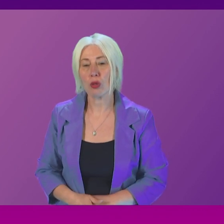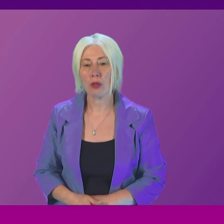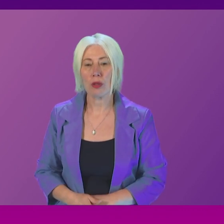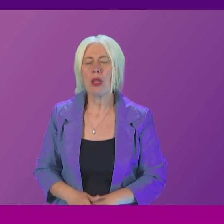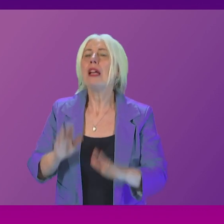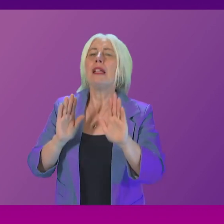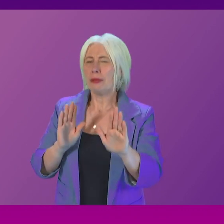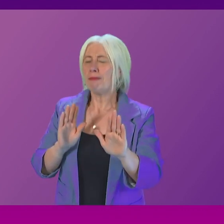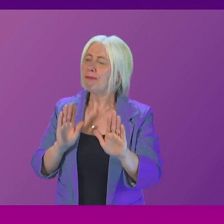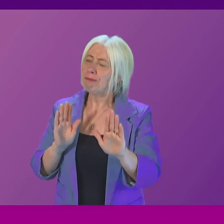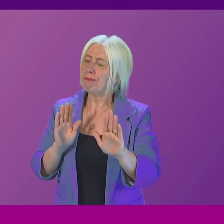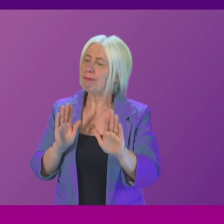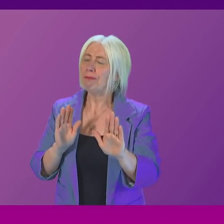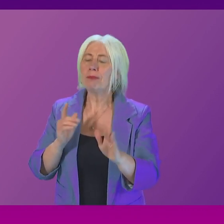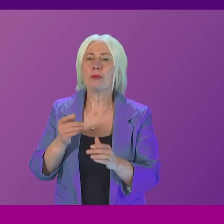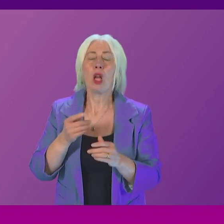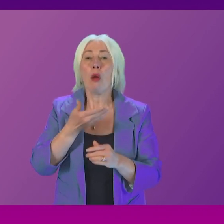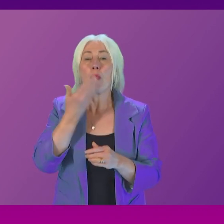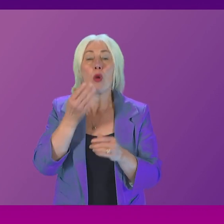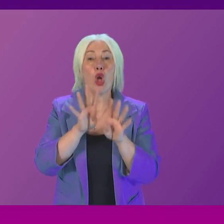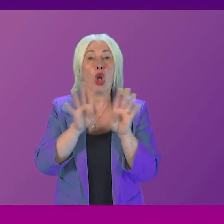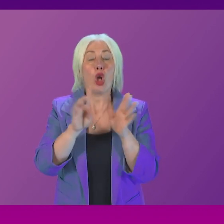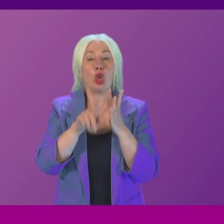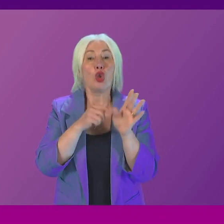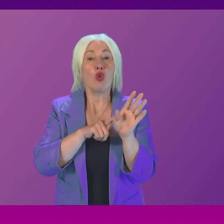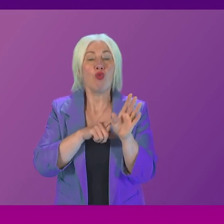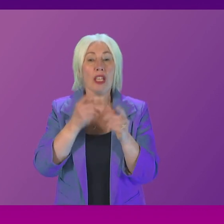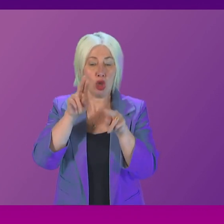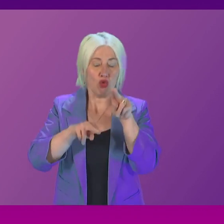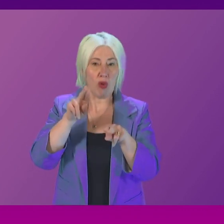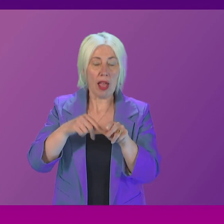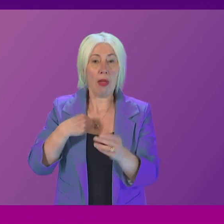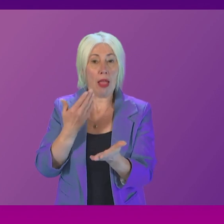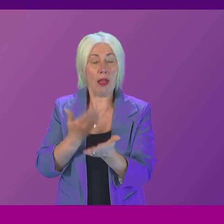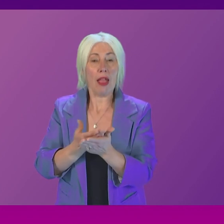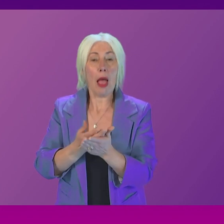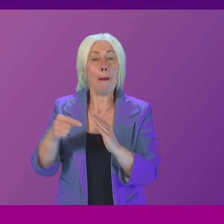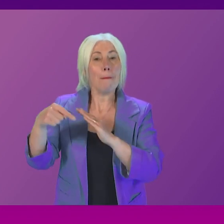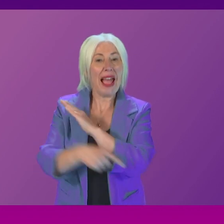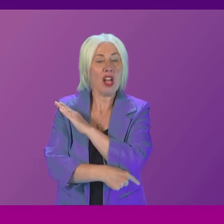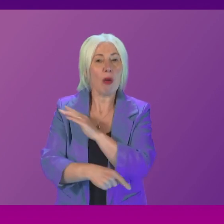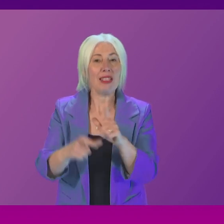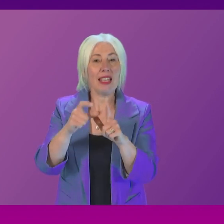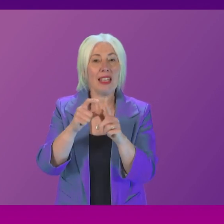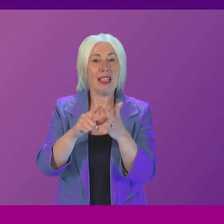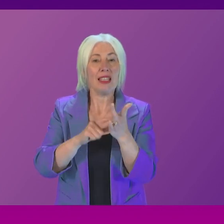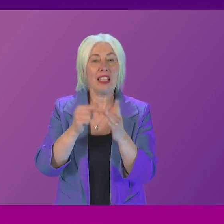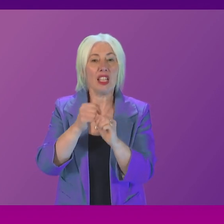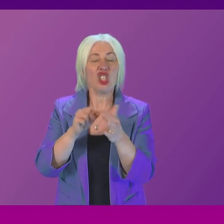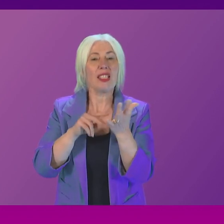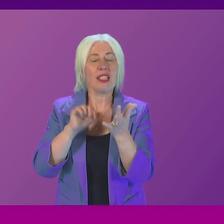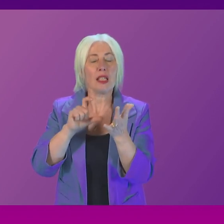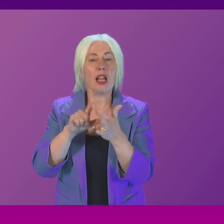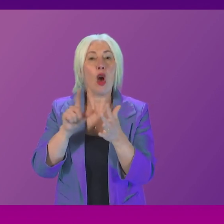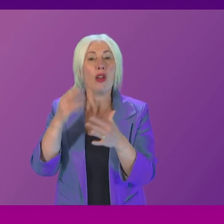To come back, while the juryless trials is obviously a key issue, the bill that we are looking at is the Bankruptcy and Diligence Bill on the Mental Health